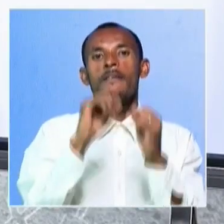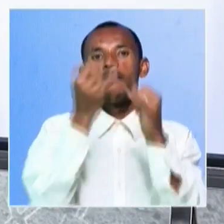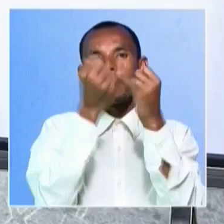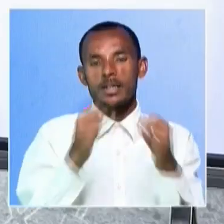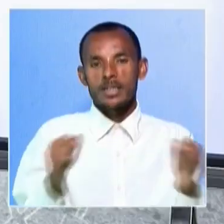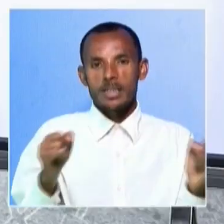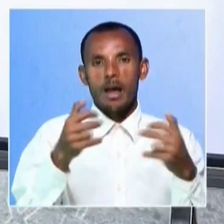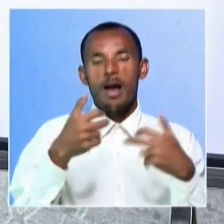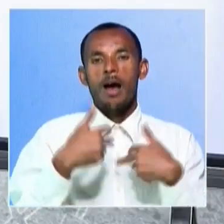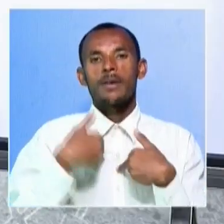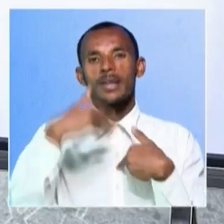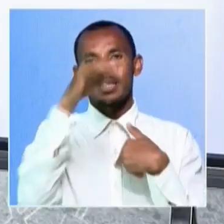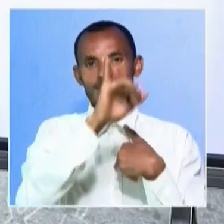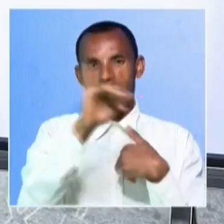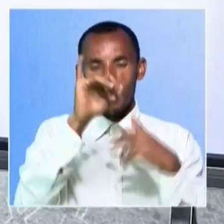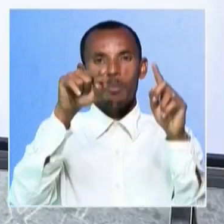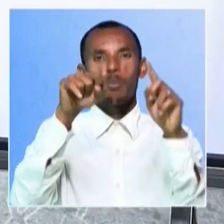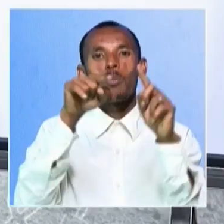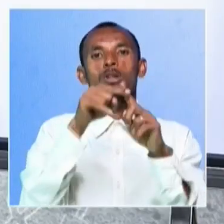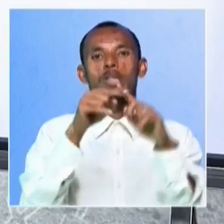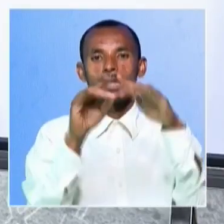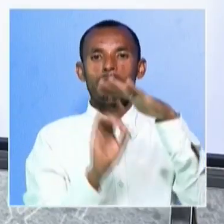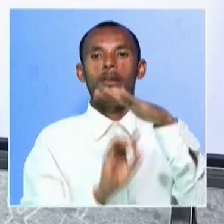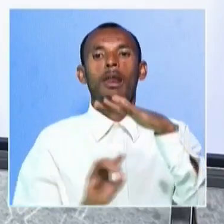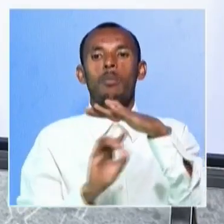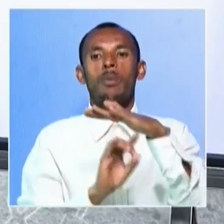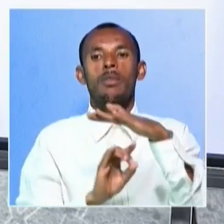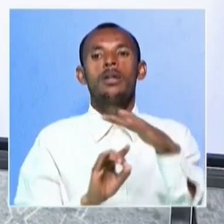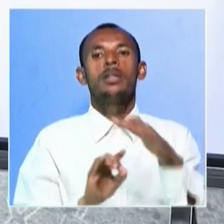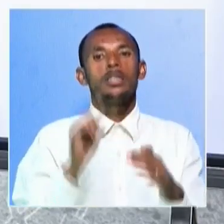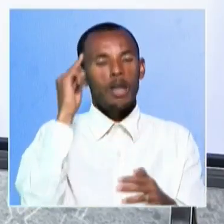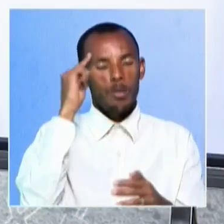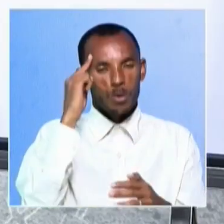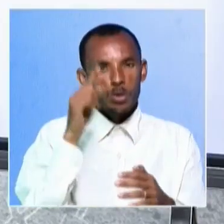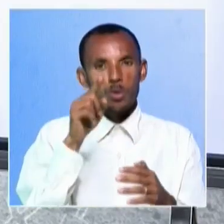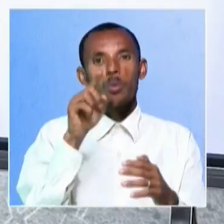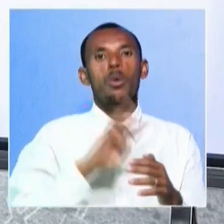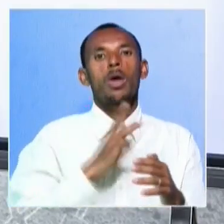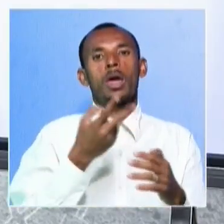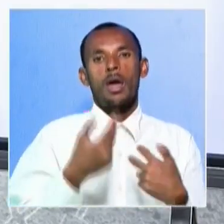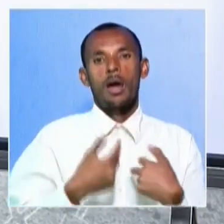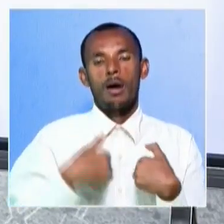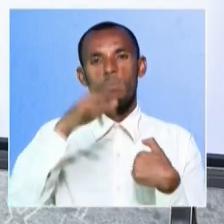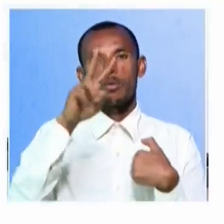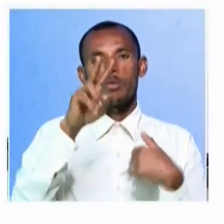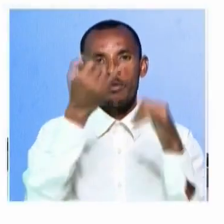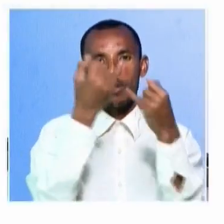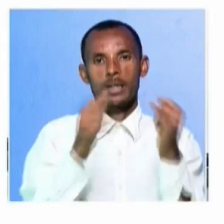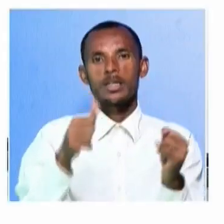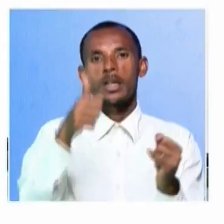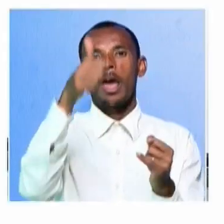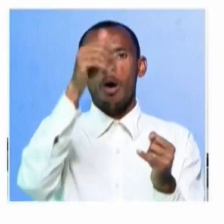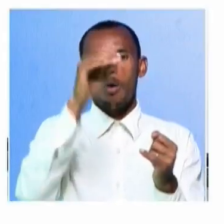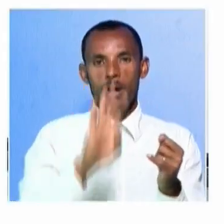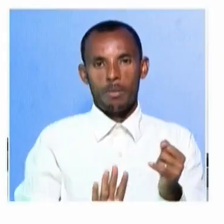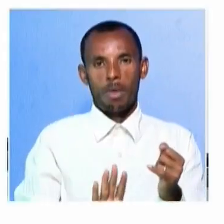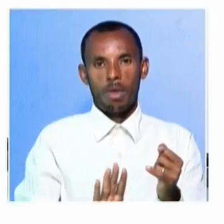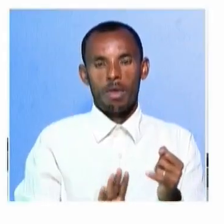fractions having the same positive denominator. Suppose we have two fractions, a over